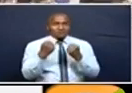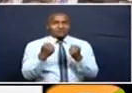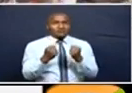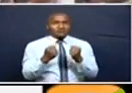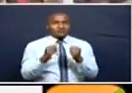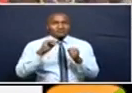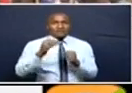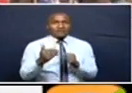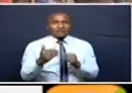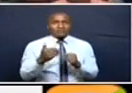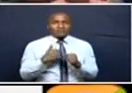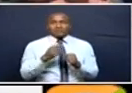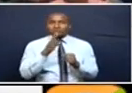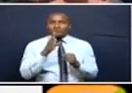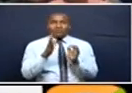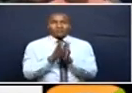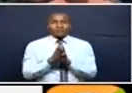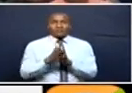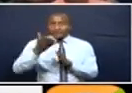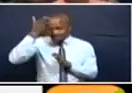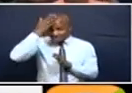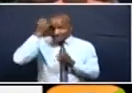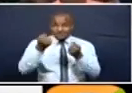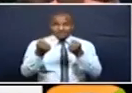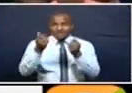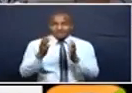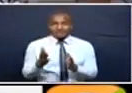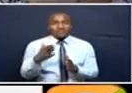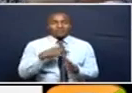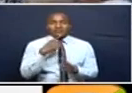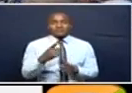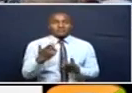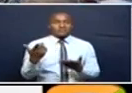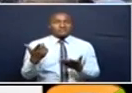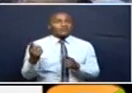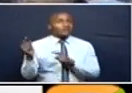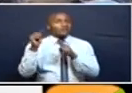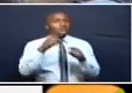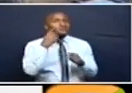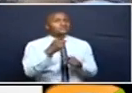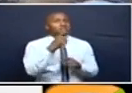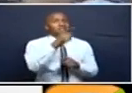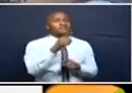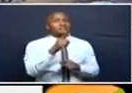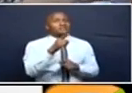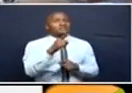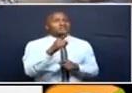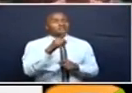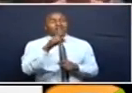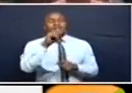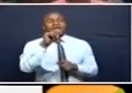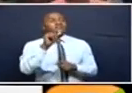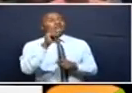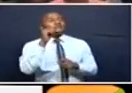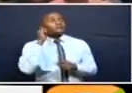had occasion even to speak to taxi drivers and everybody I came across in town. And people are saying, wacha tuende tukaone hii anasa ya NASA. Therefore, there are those